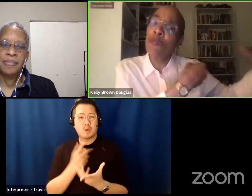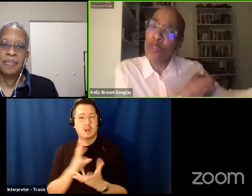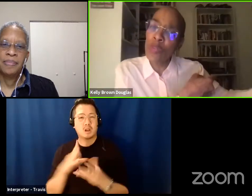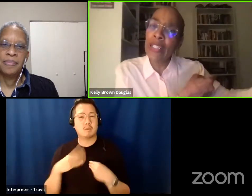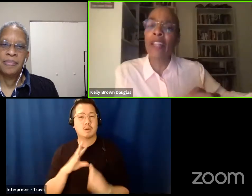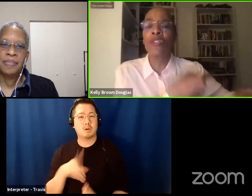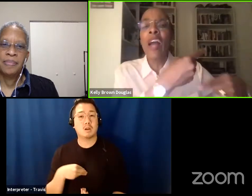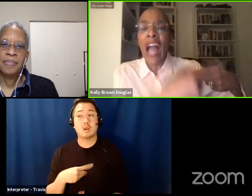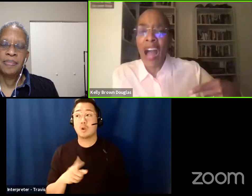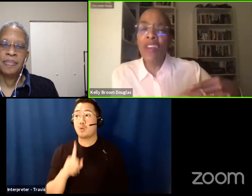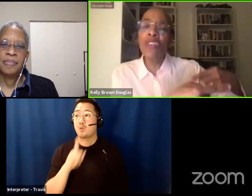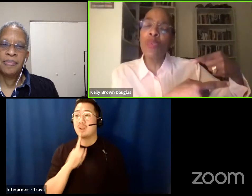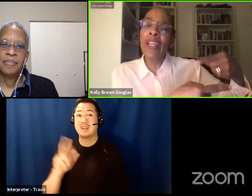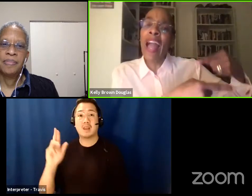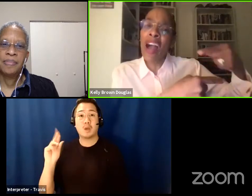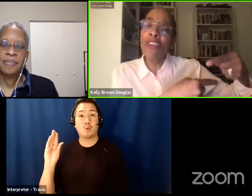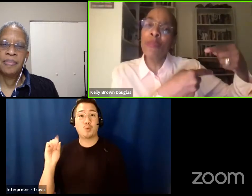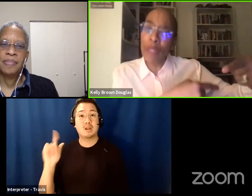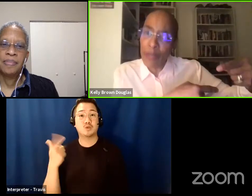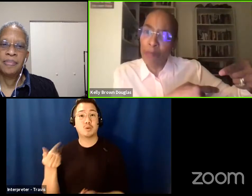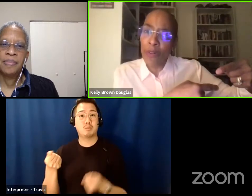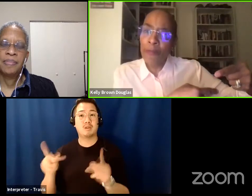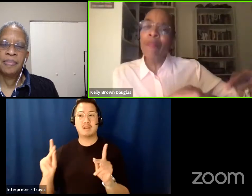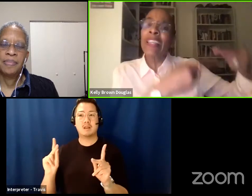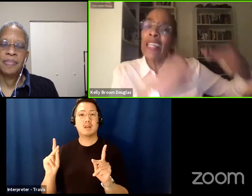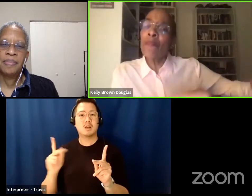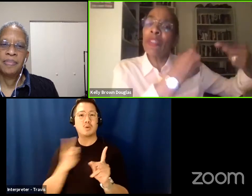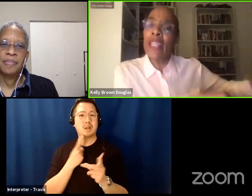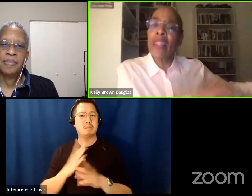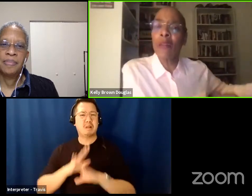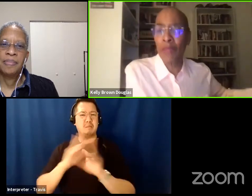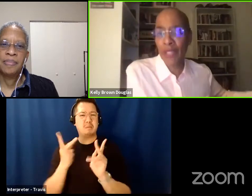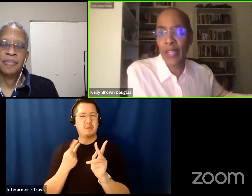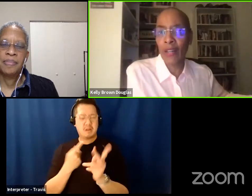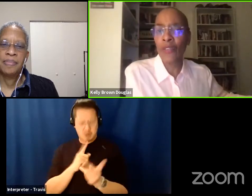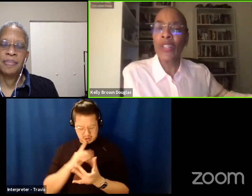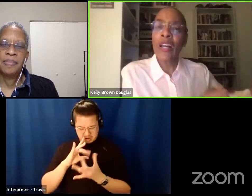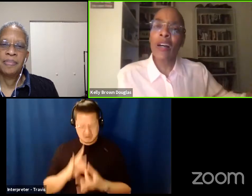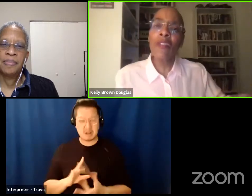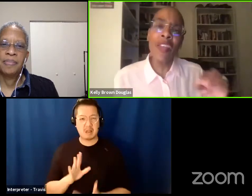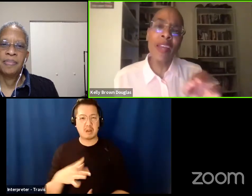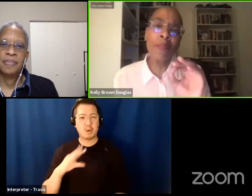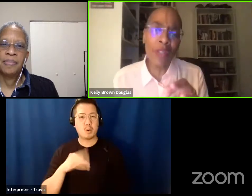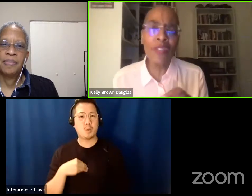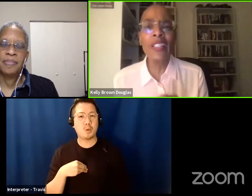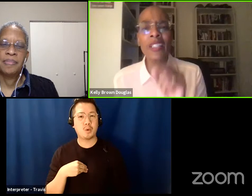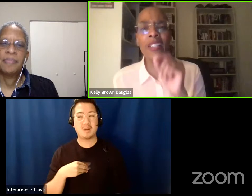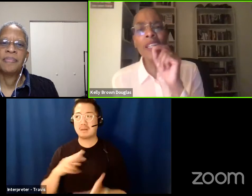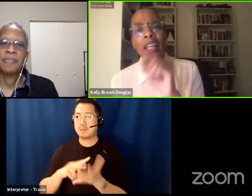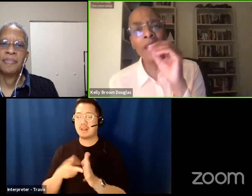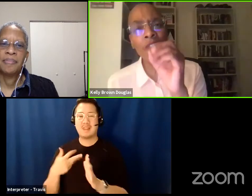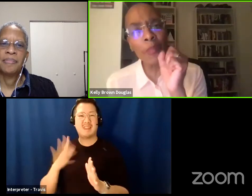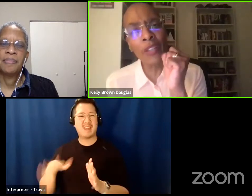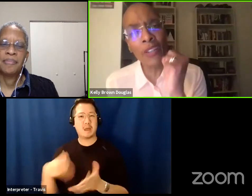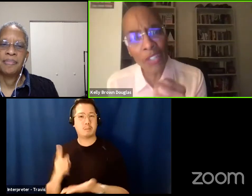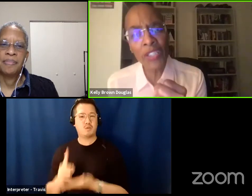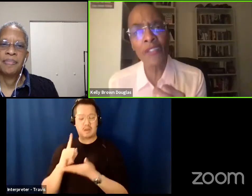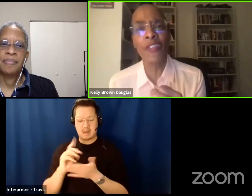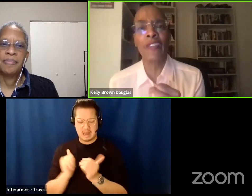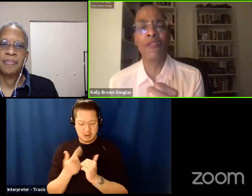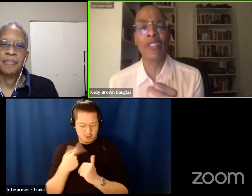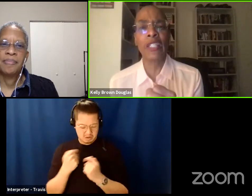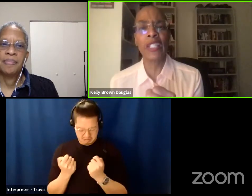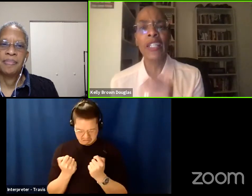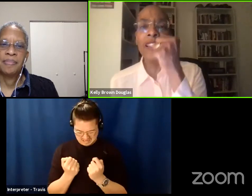people from doing that. So how do people empty themselves of that privilege? And from the